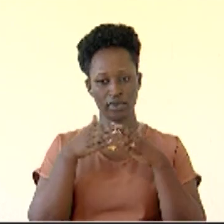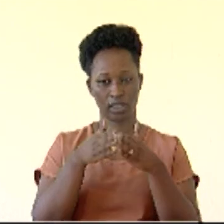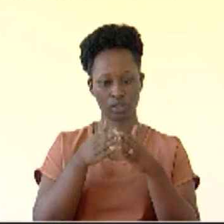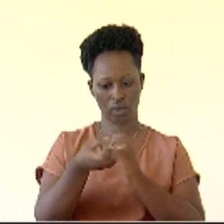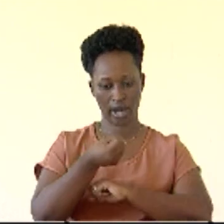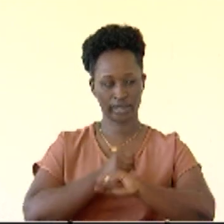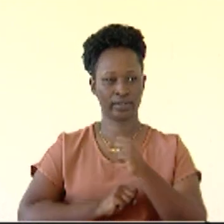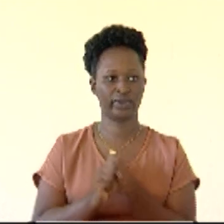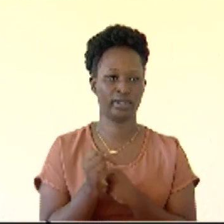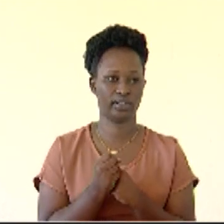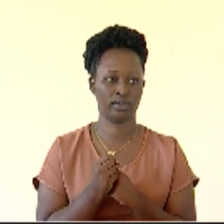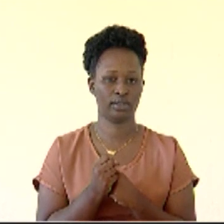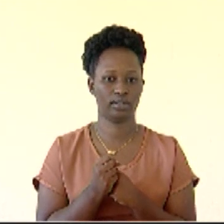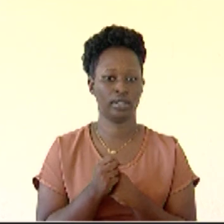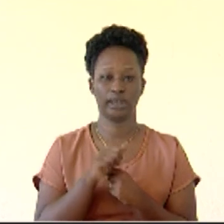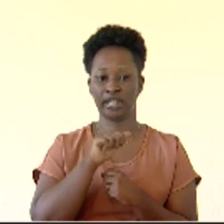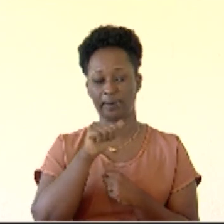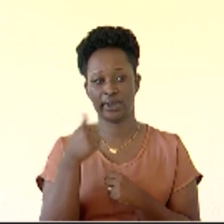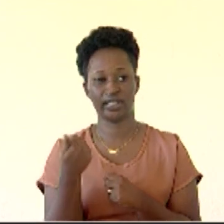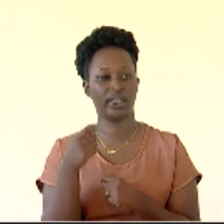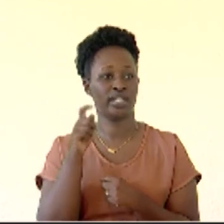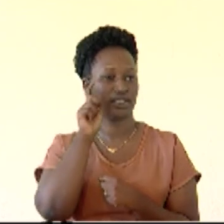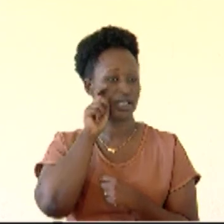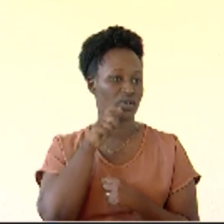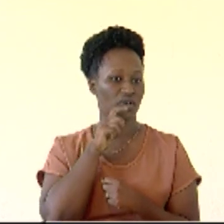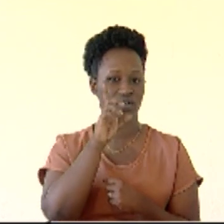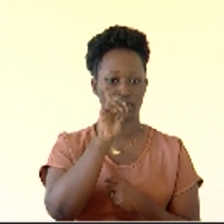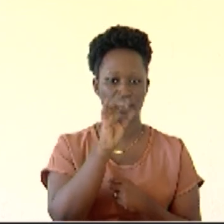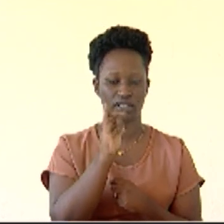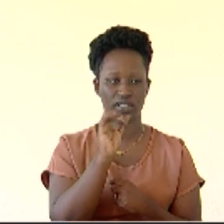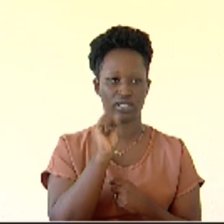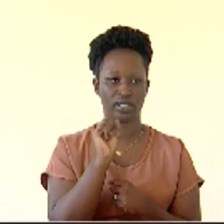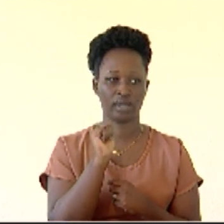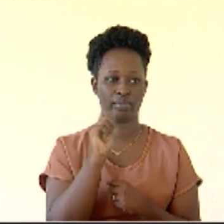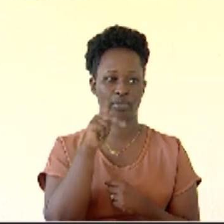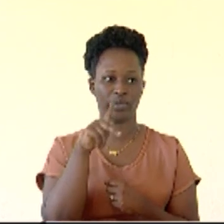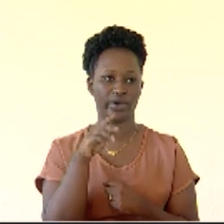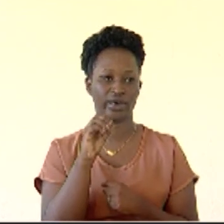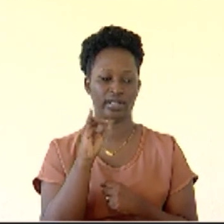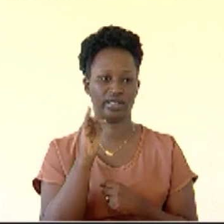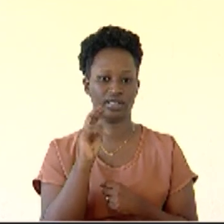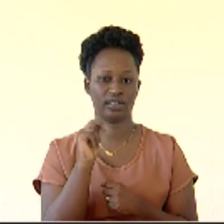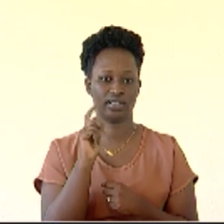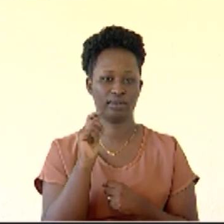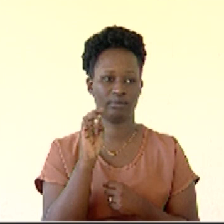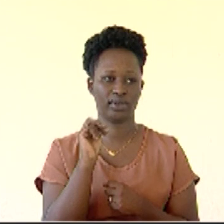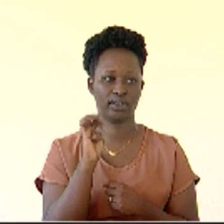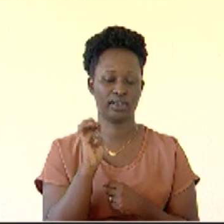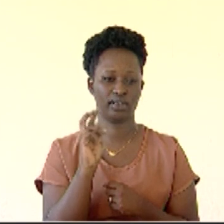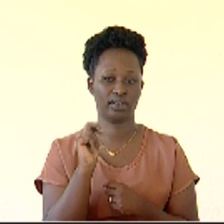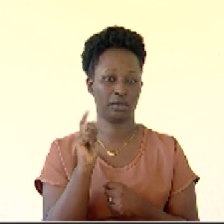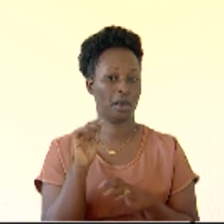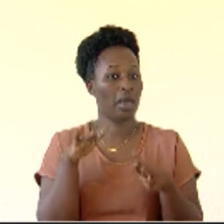some of the sexual disappointments. We're going to have sexual disappointments in men and even sexual disappointments in females.